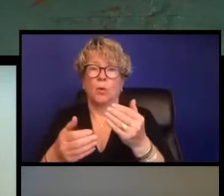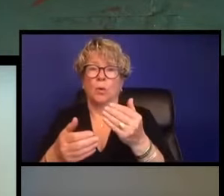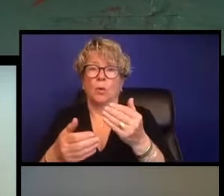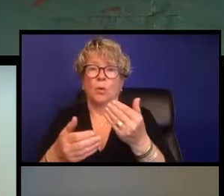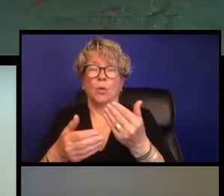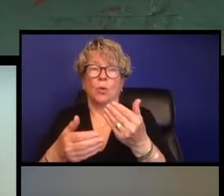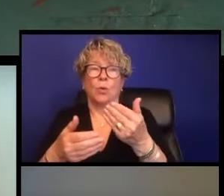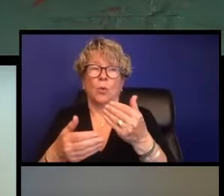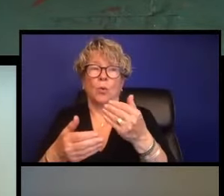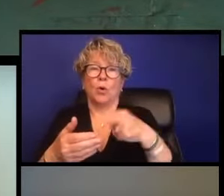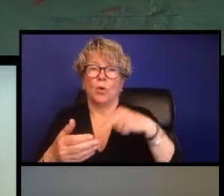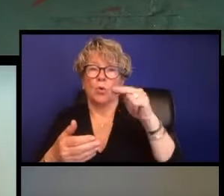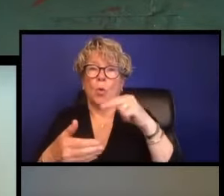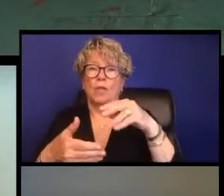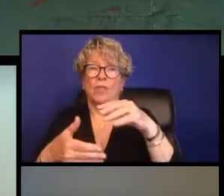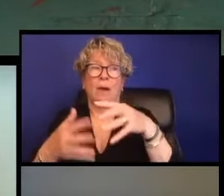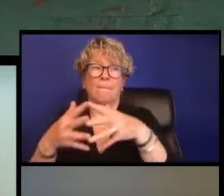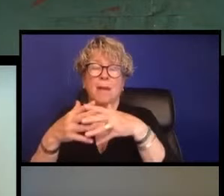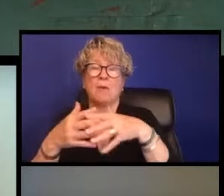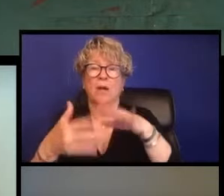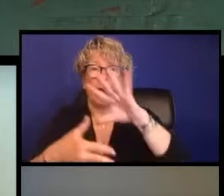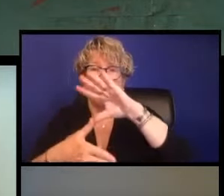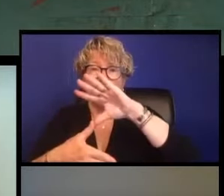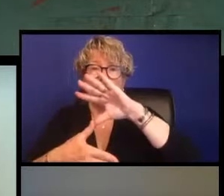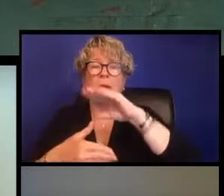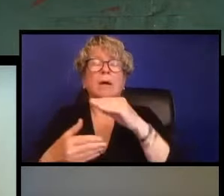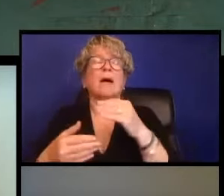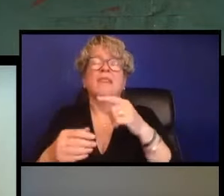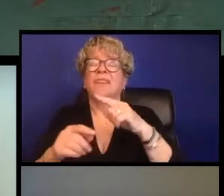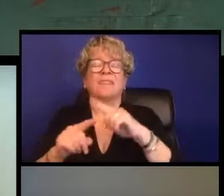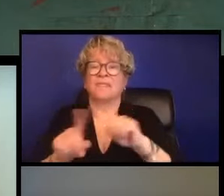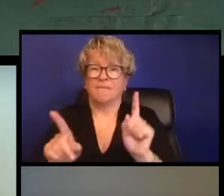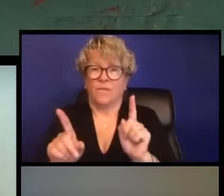asked for. So what you want to do is make sure that you are